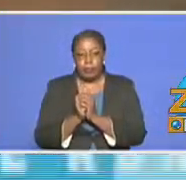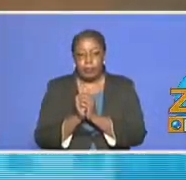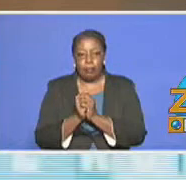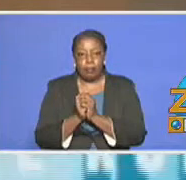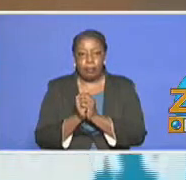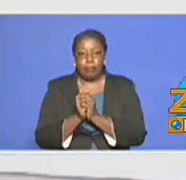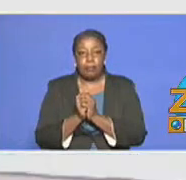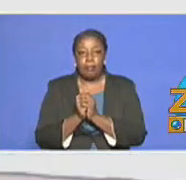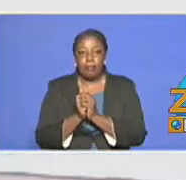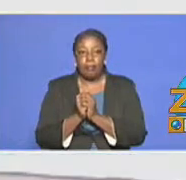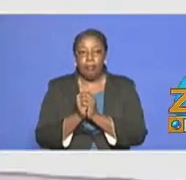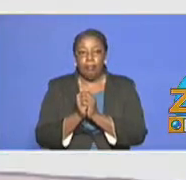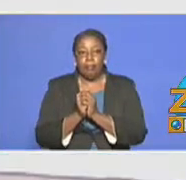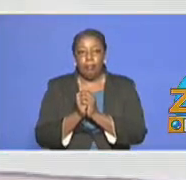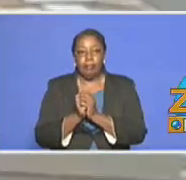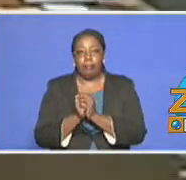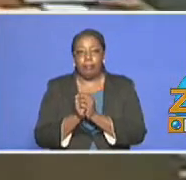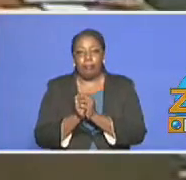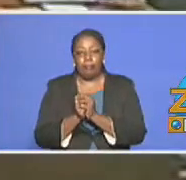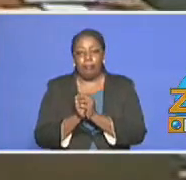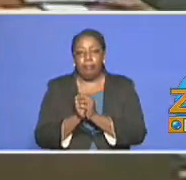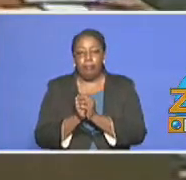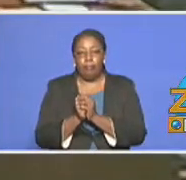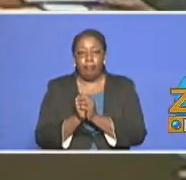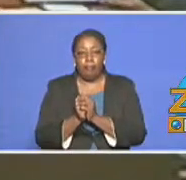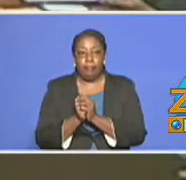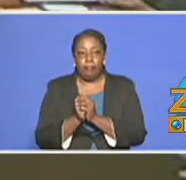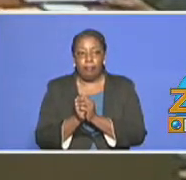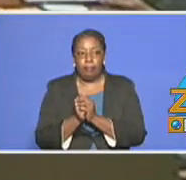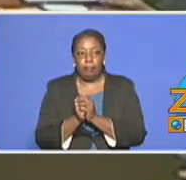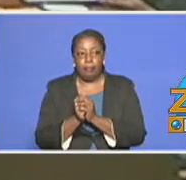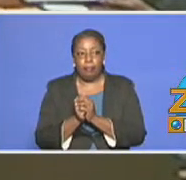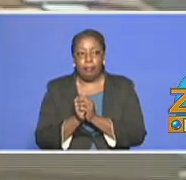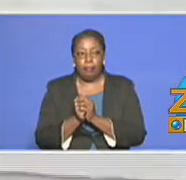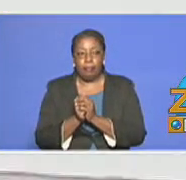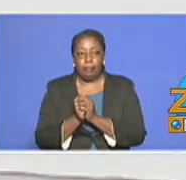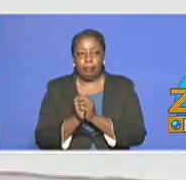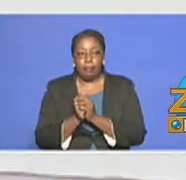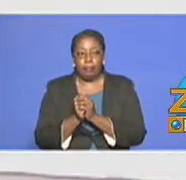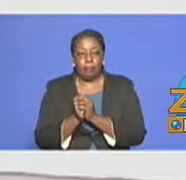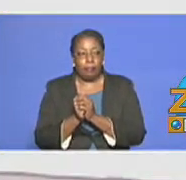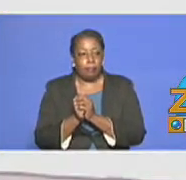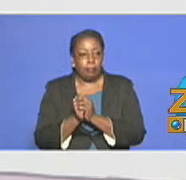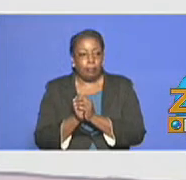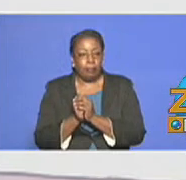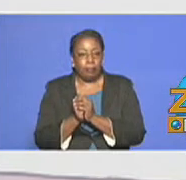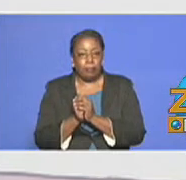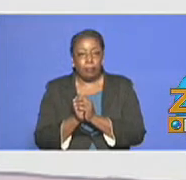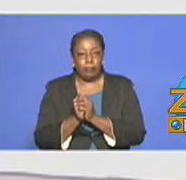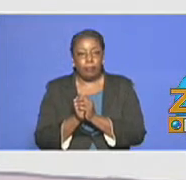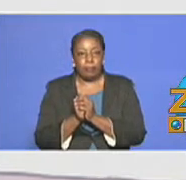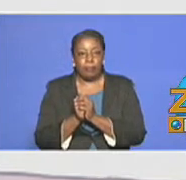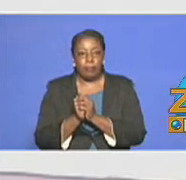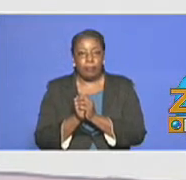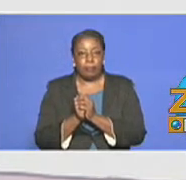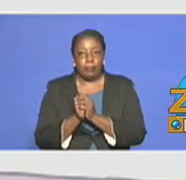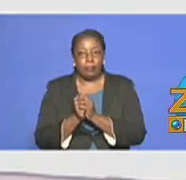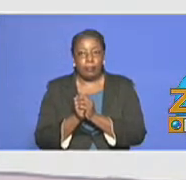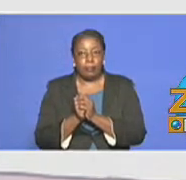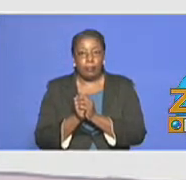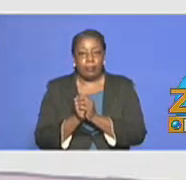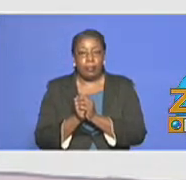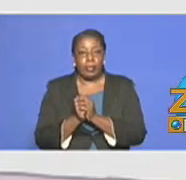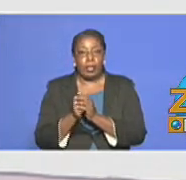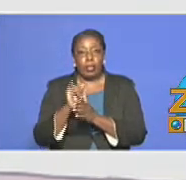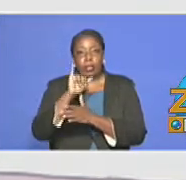impactful, yes. So impactful has just been to the Florida or the Miami Marlins,